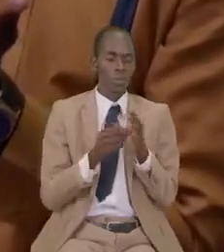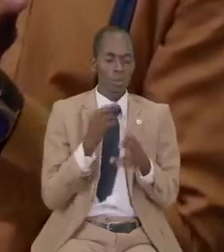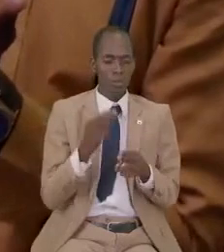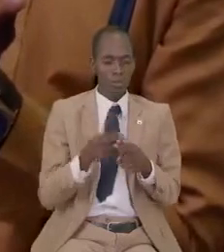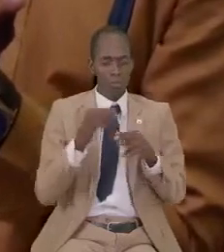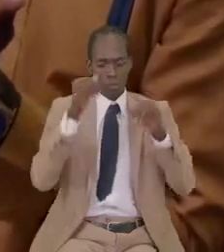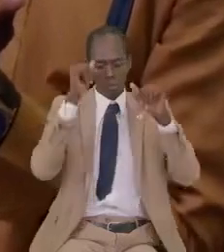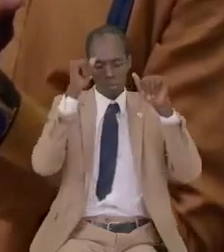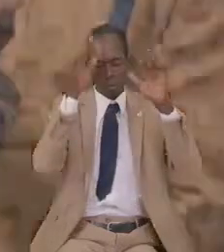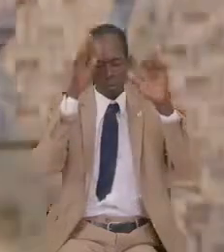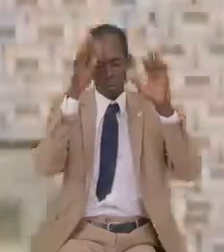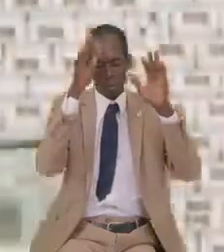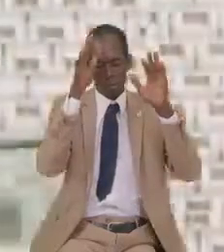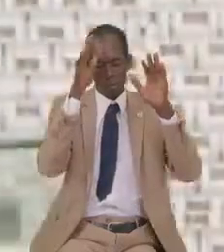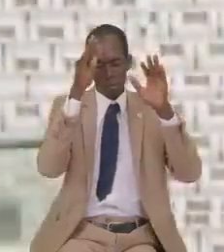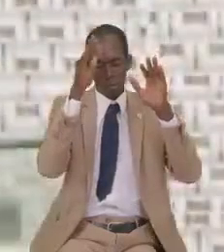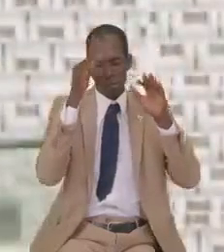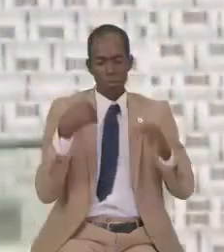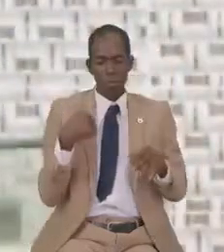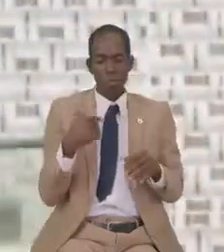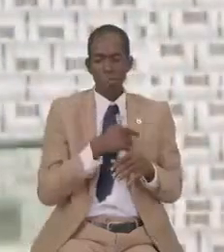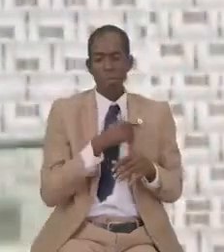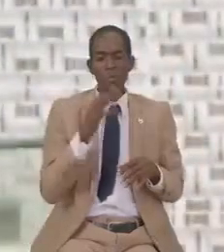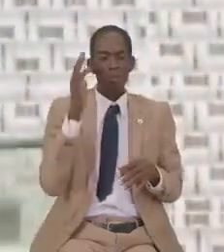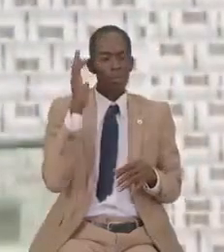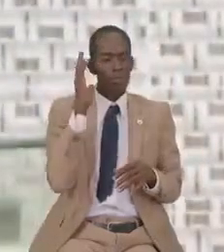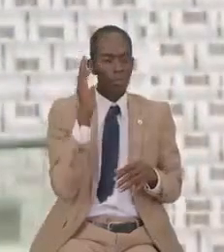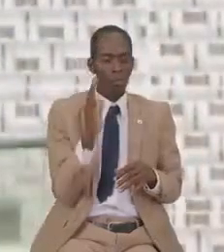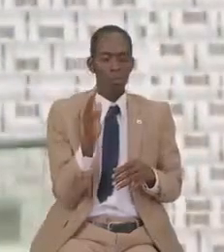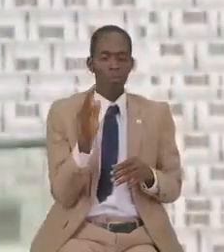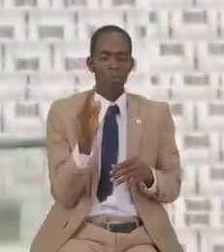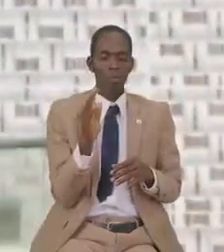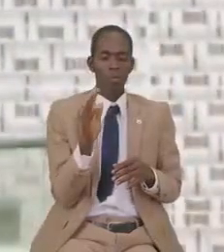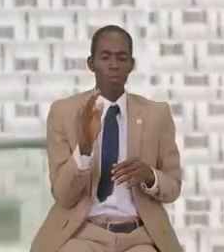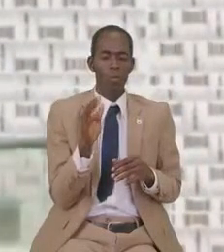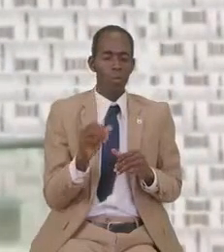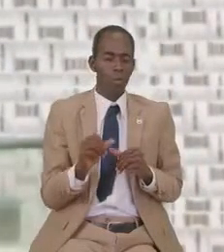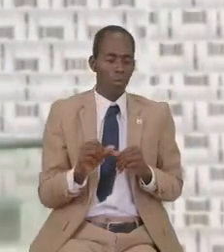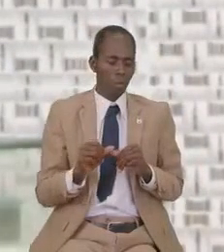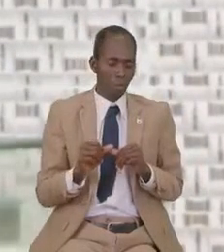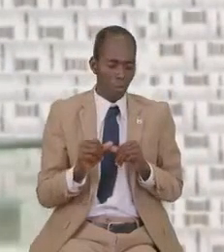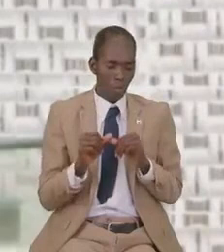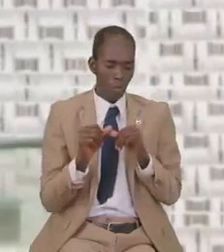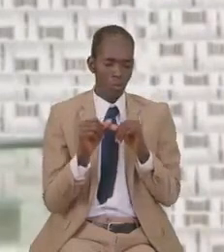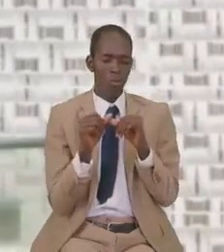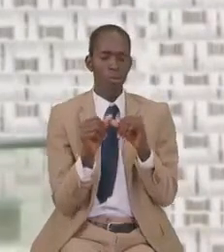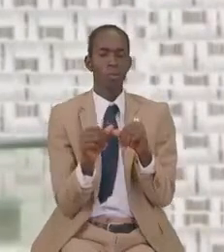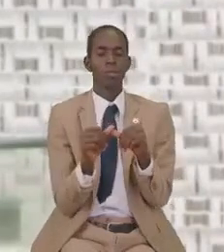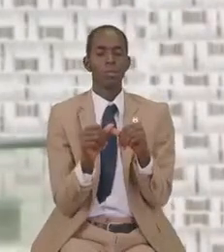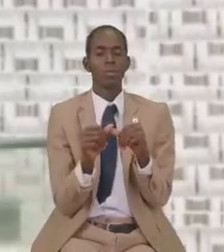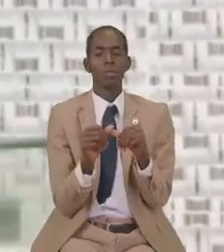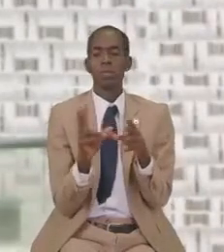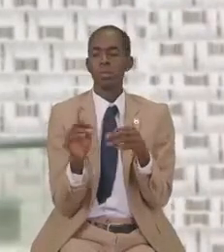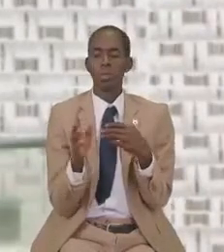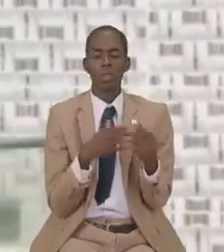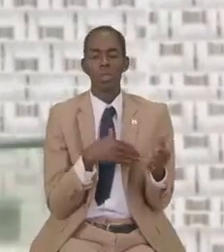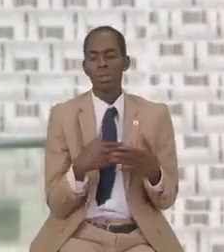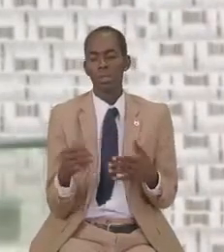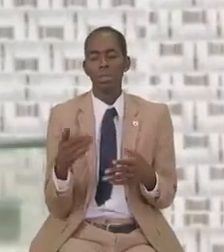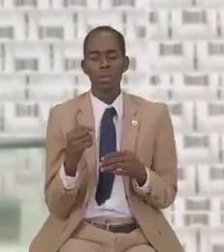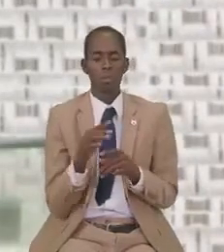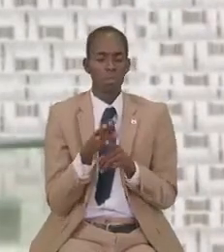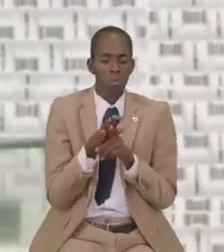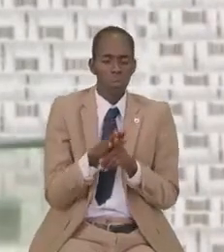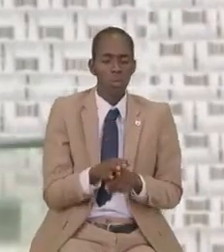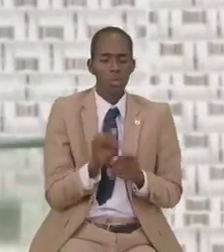Father, we will not serve you in vain. No matter what the word, the pressure, no matter the pressure